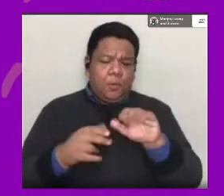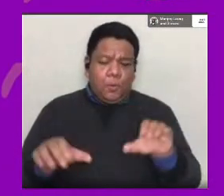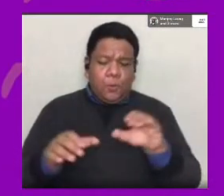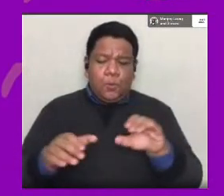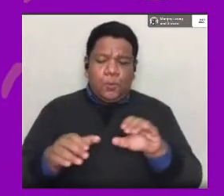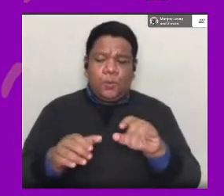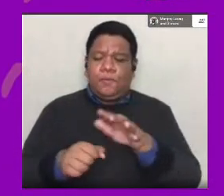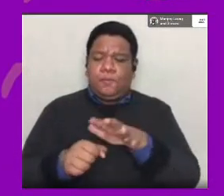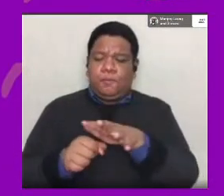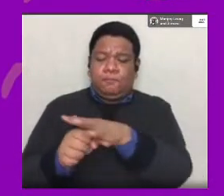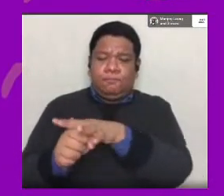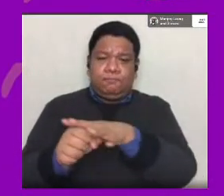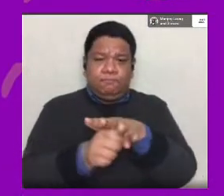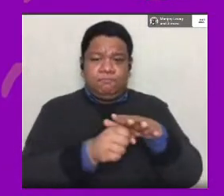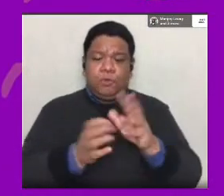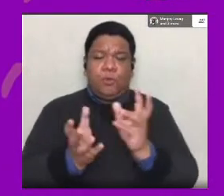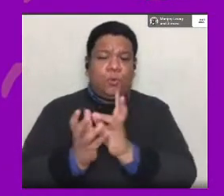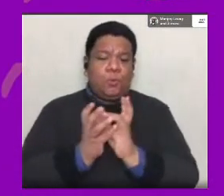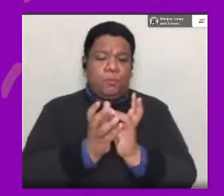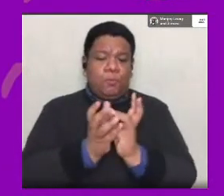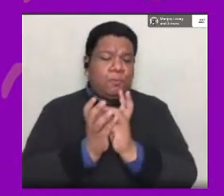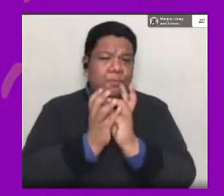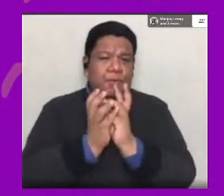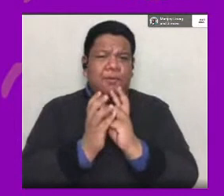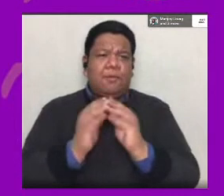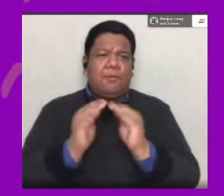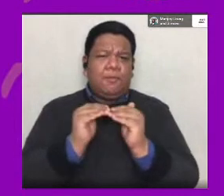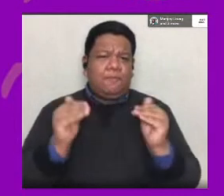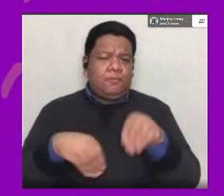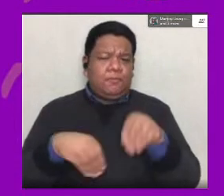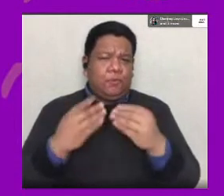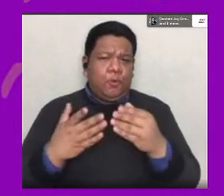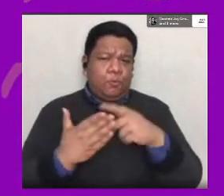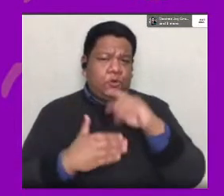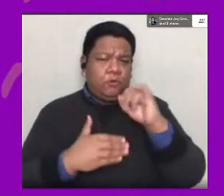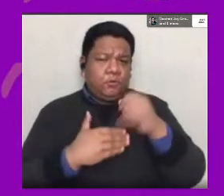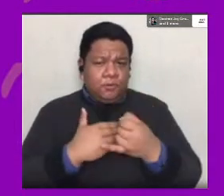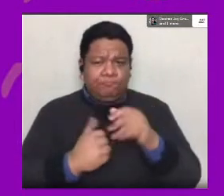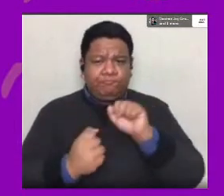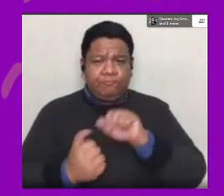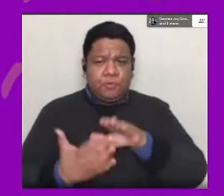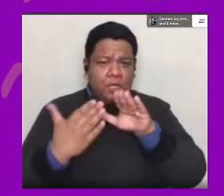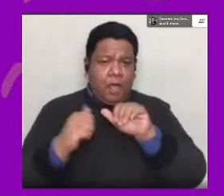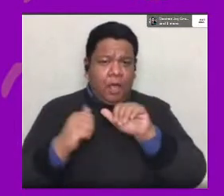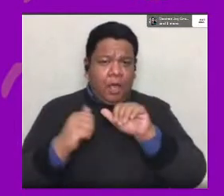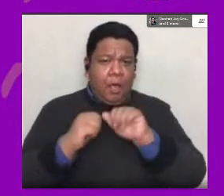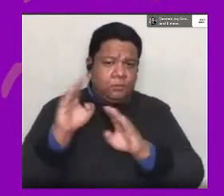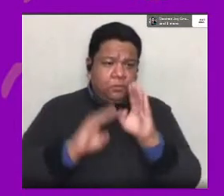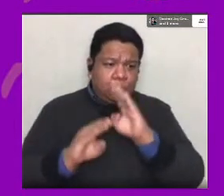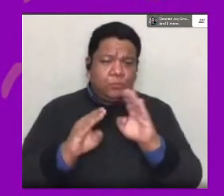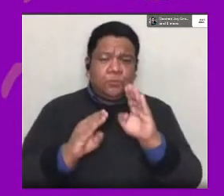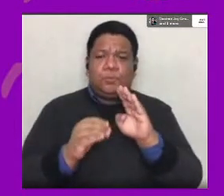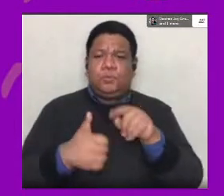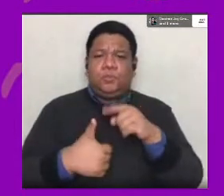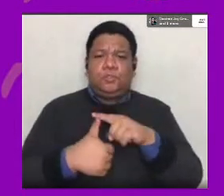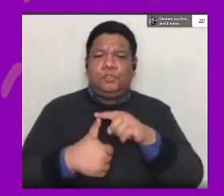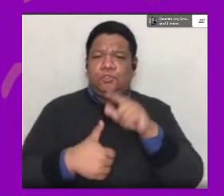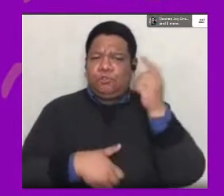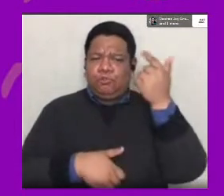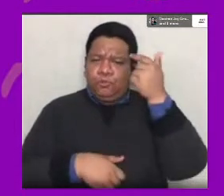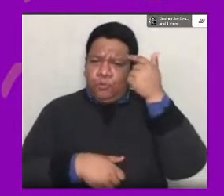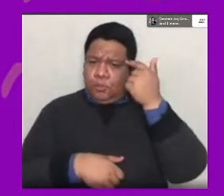intelligence and community-level service delivery projects to address issues of gender equality.